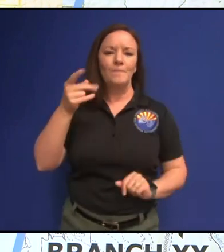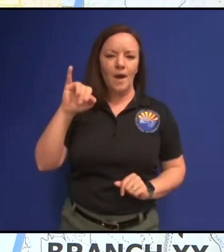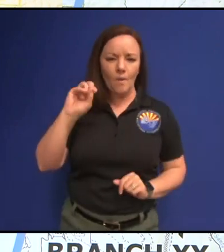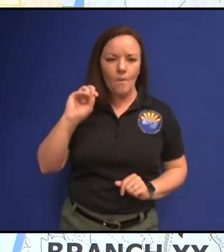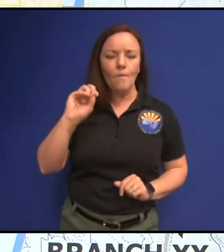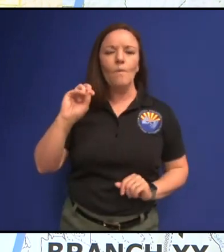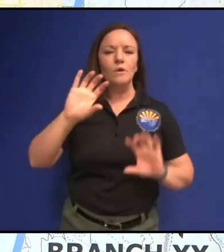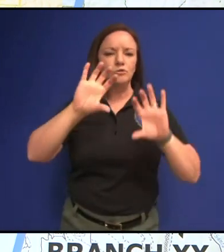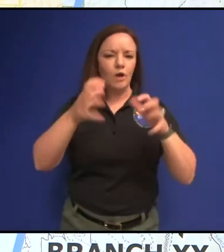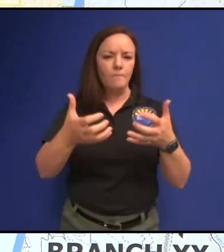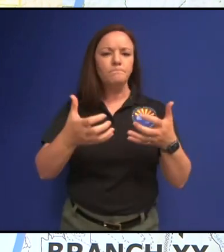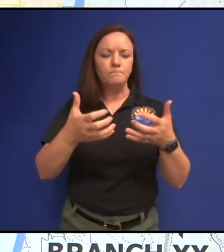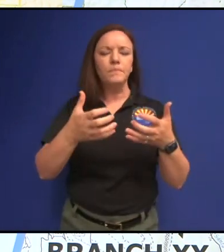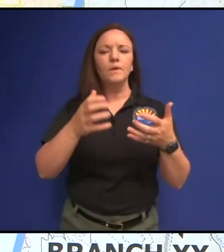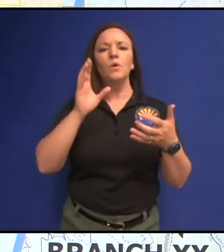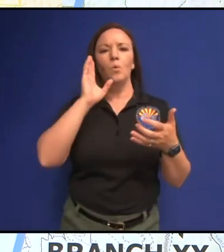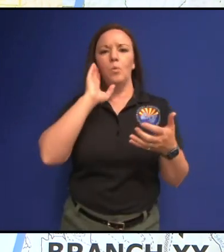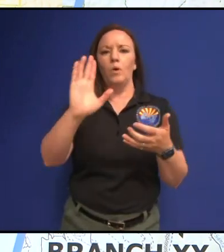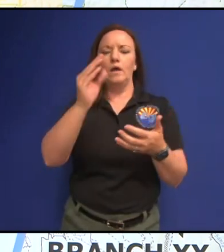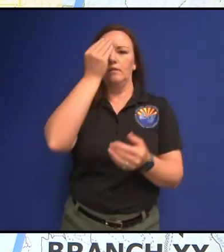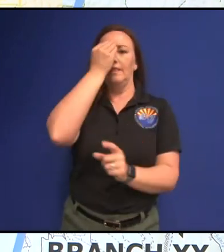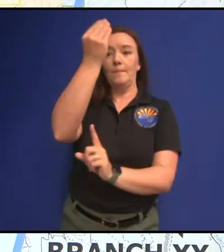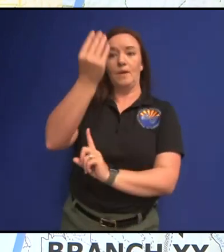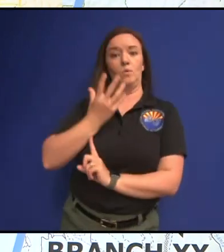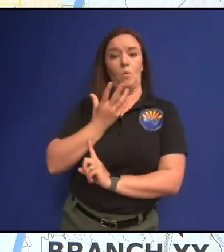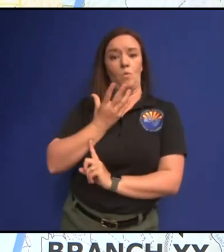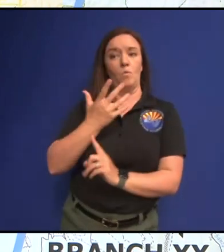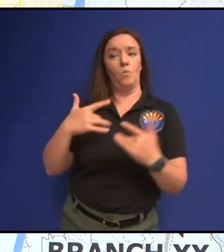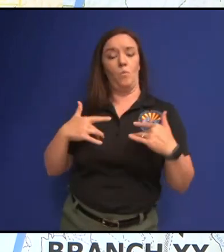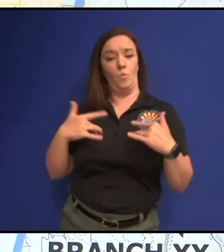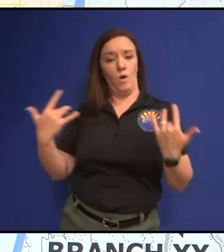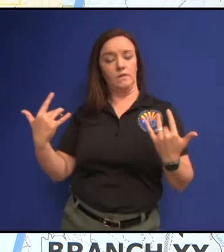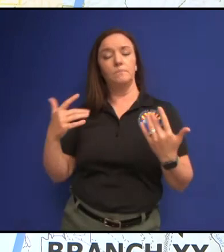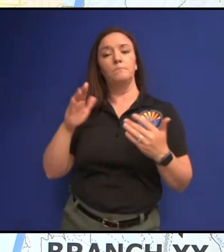public information officers, will let me know what's going on and what some of the